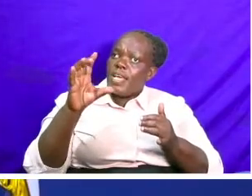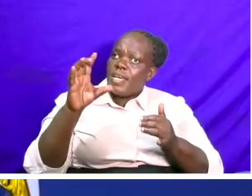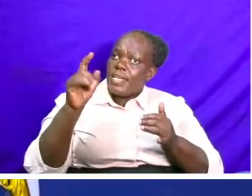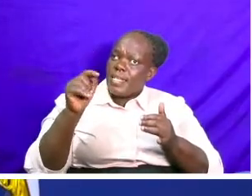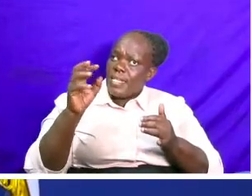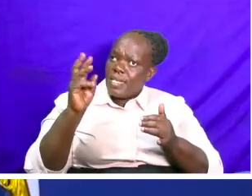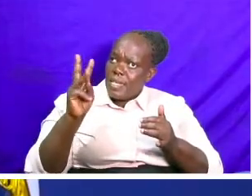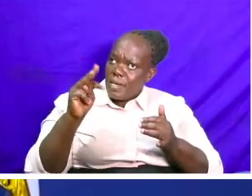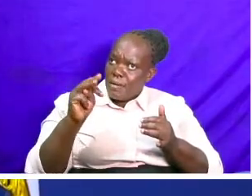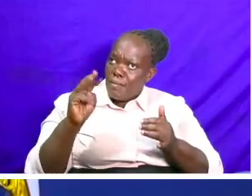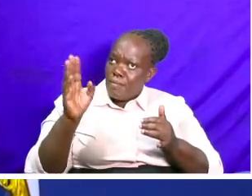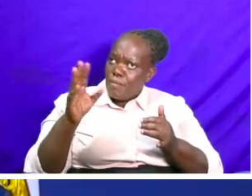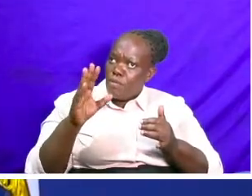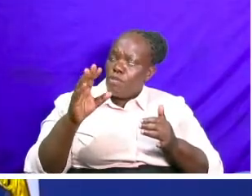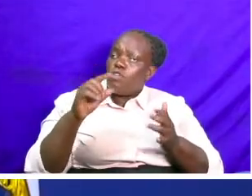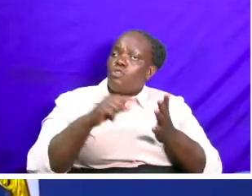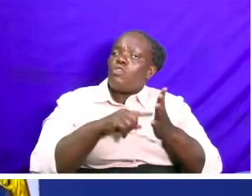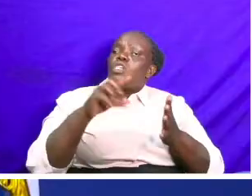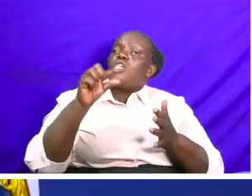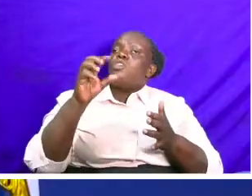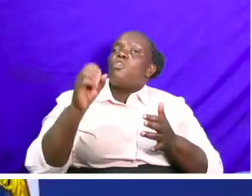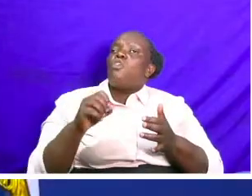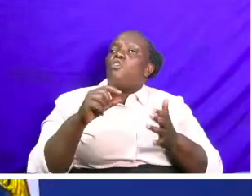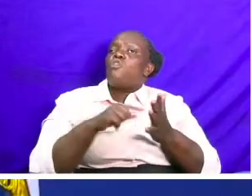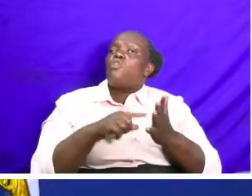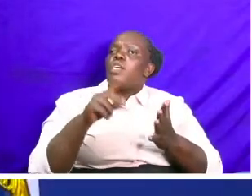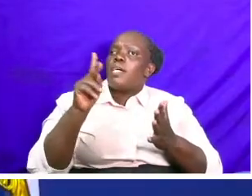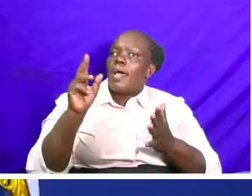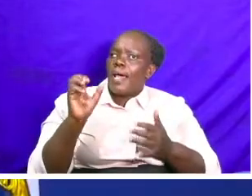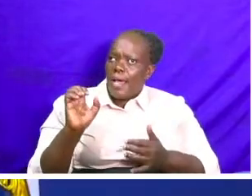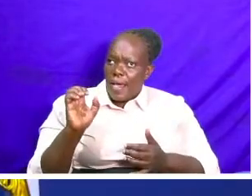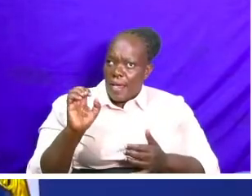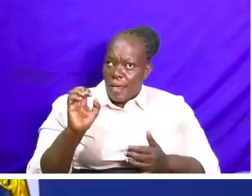info@victimscompensation, one word, .go.ke.